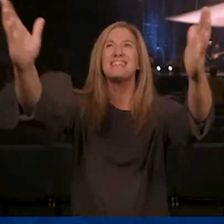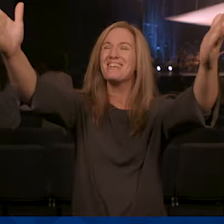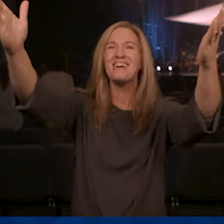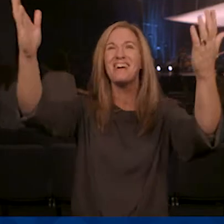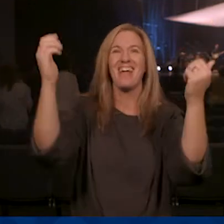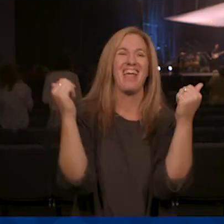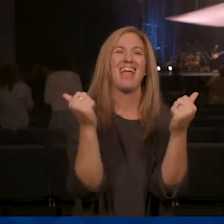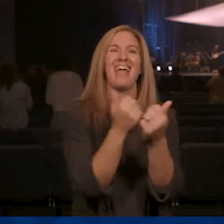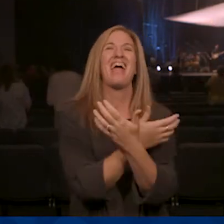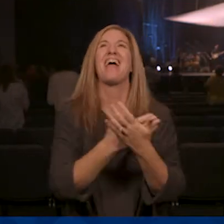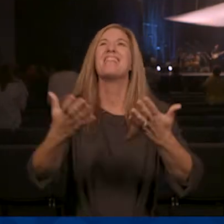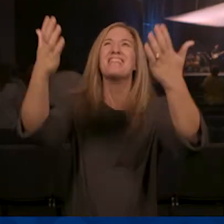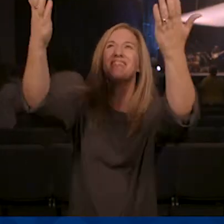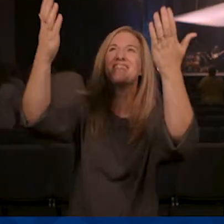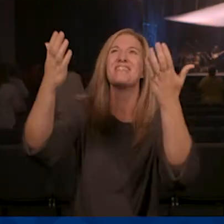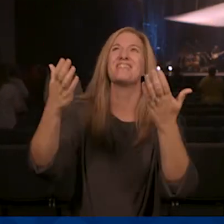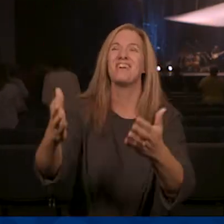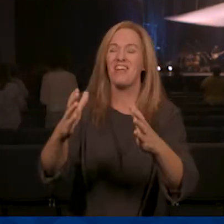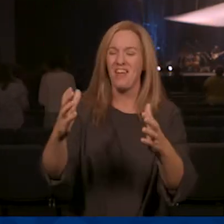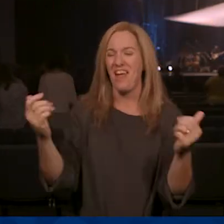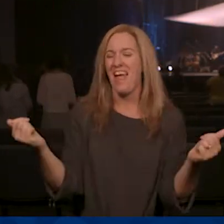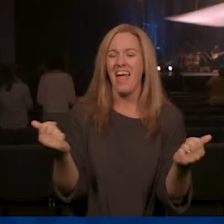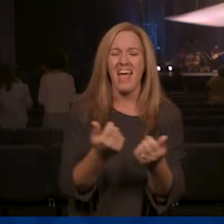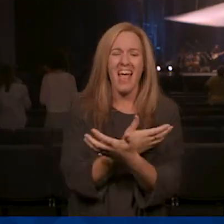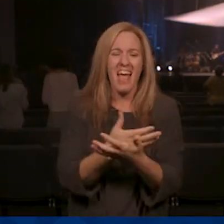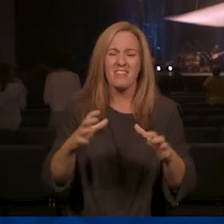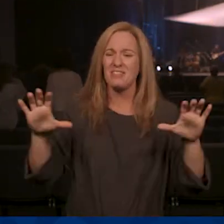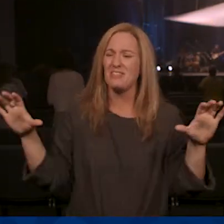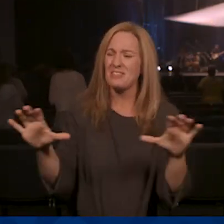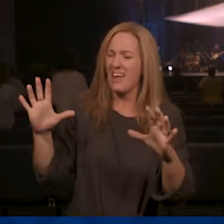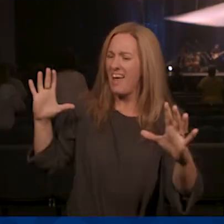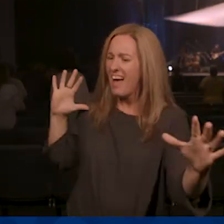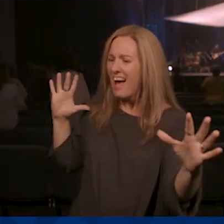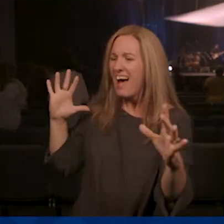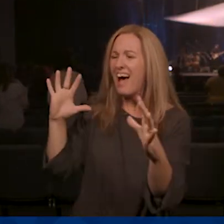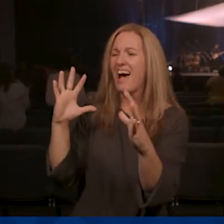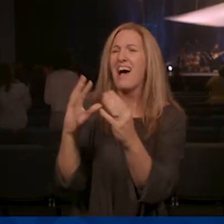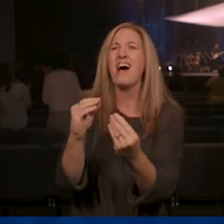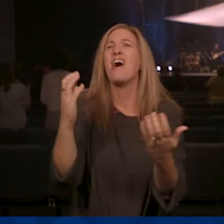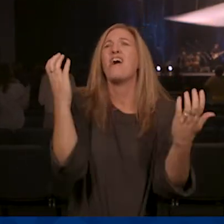that you are and all that you've done, we come to